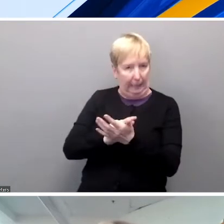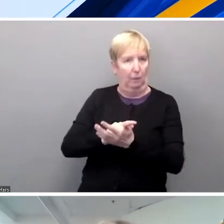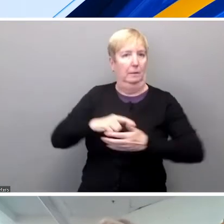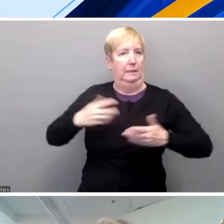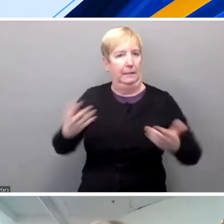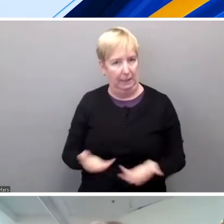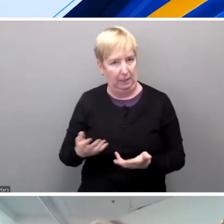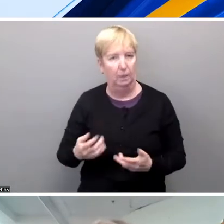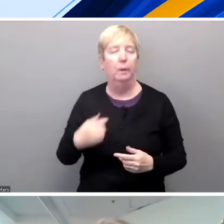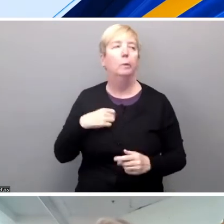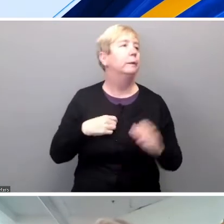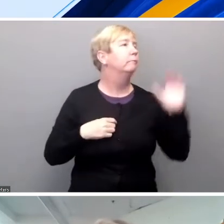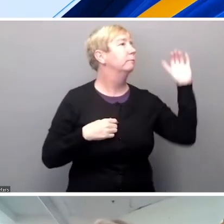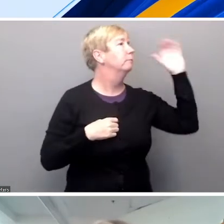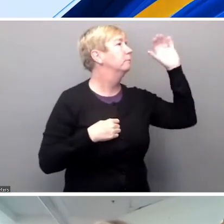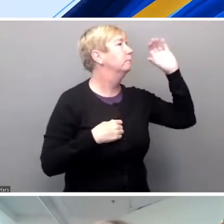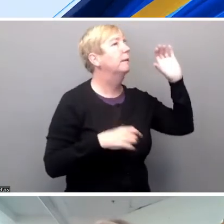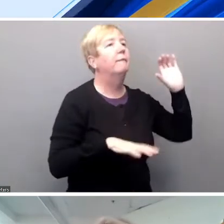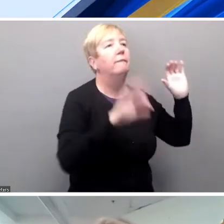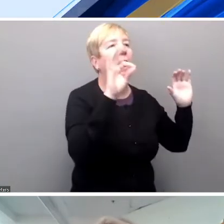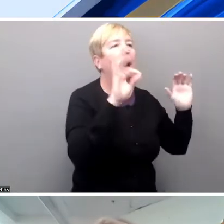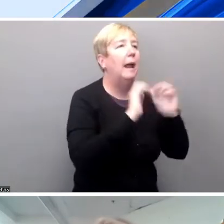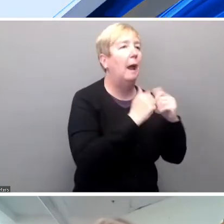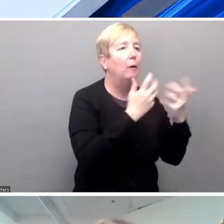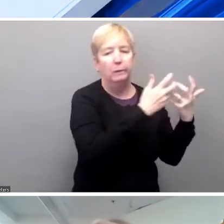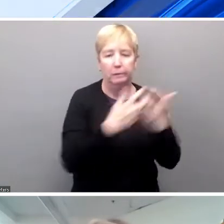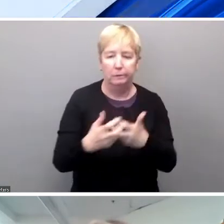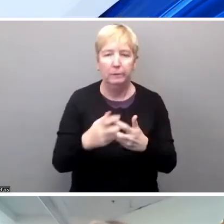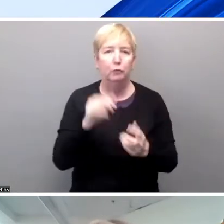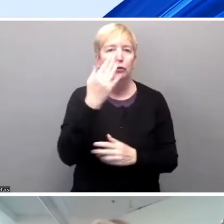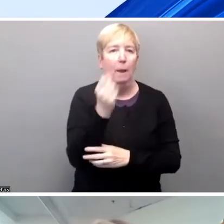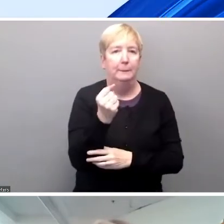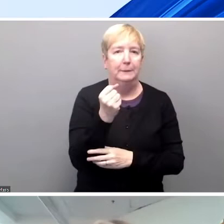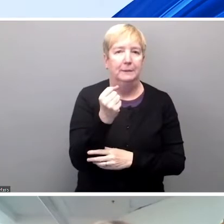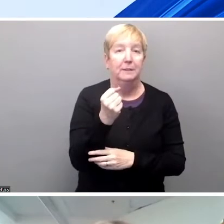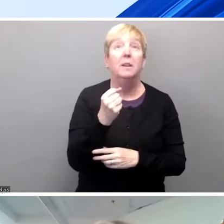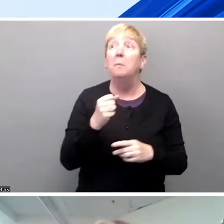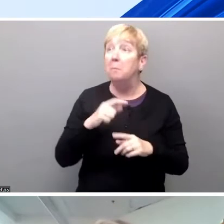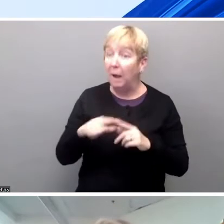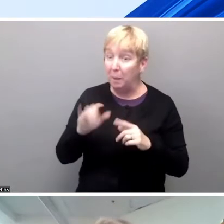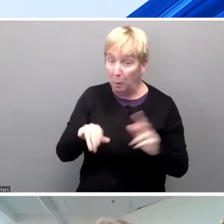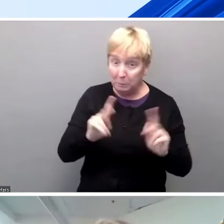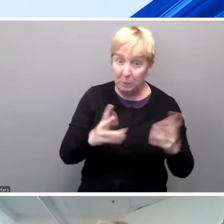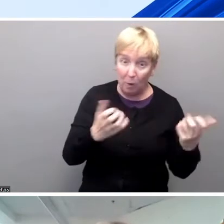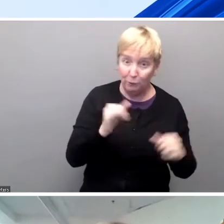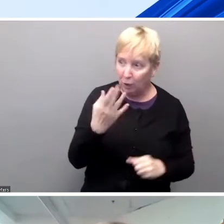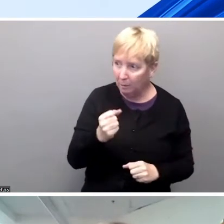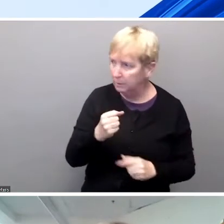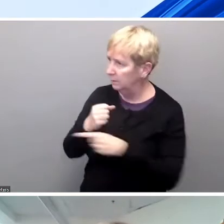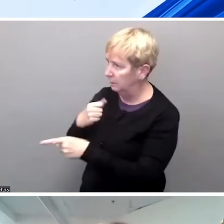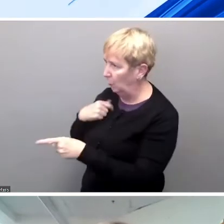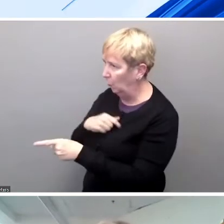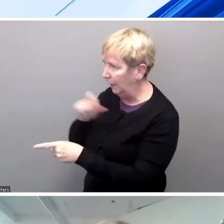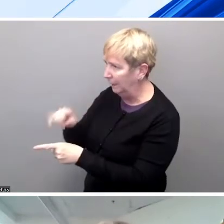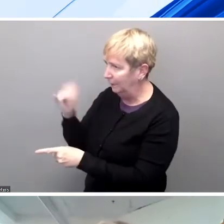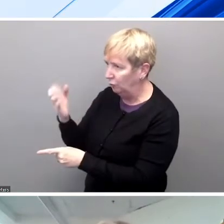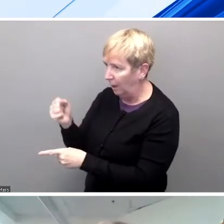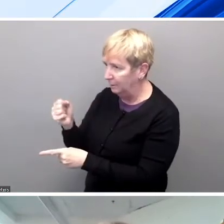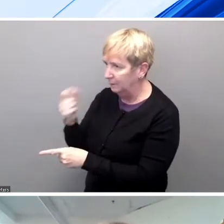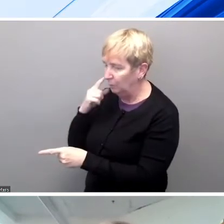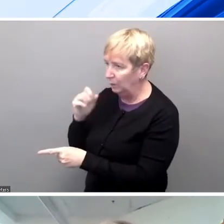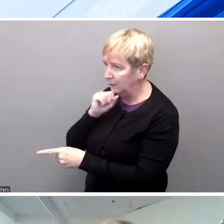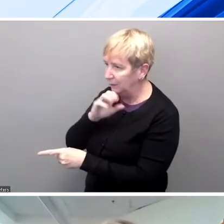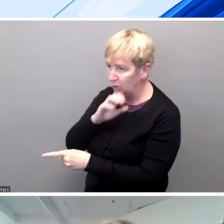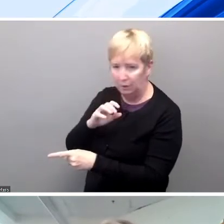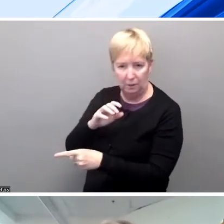them jobs, and how do we recruit caregivers out of that population as well, working with higher education on English